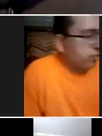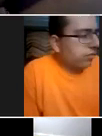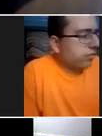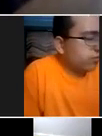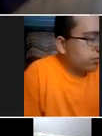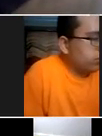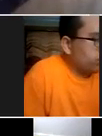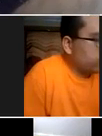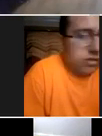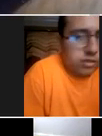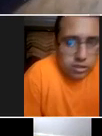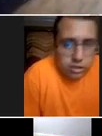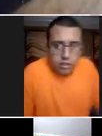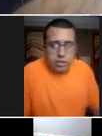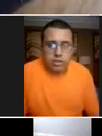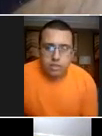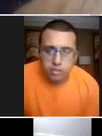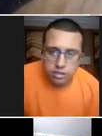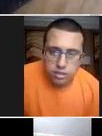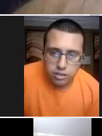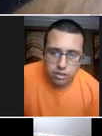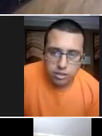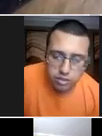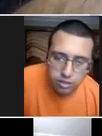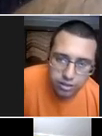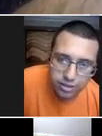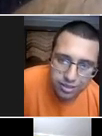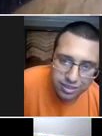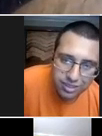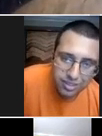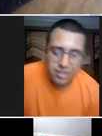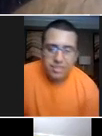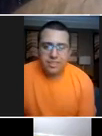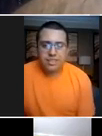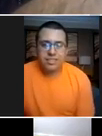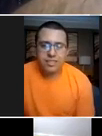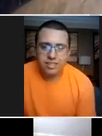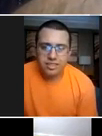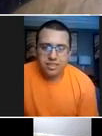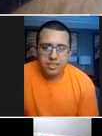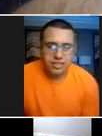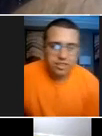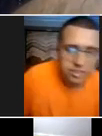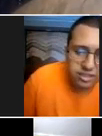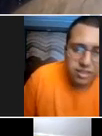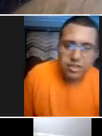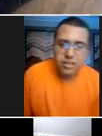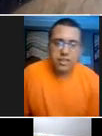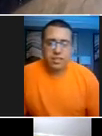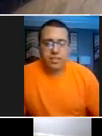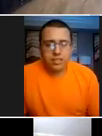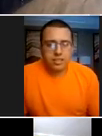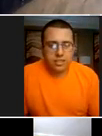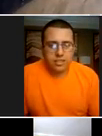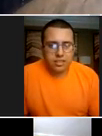Somebody have it? Because you're right. It talks about the things. I think mine starts in 19, kind of. Might be 19. Yeah. I have it.